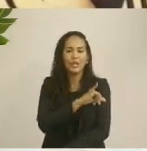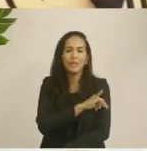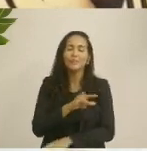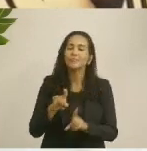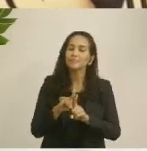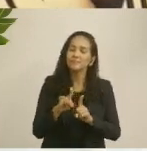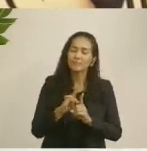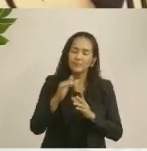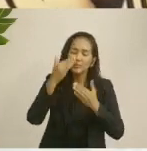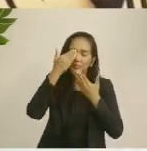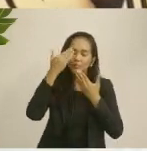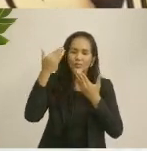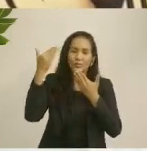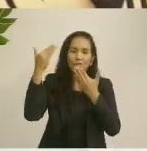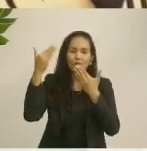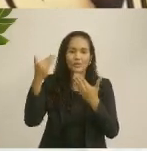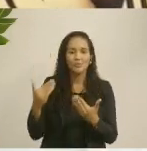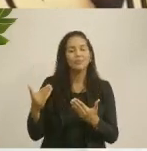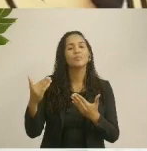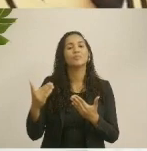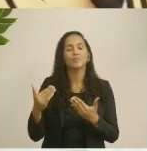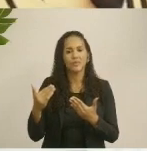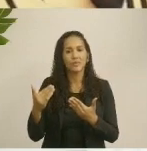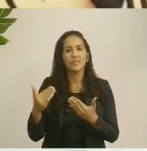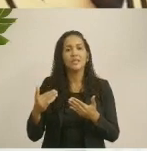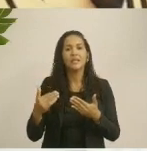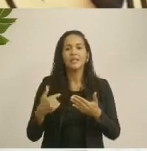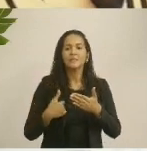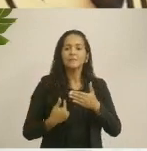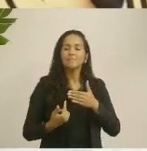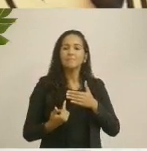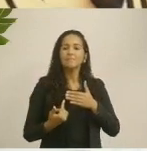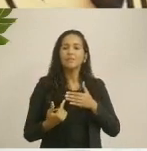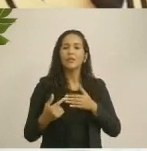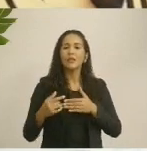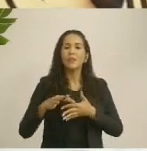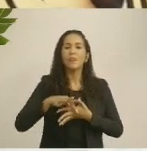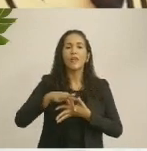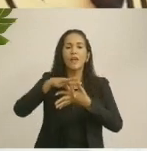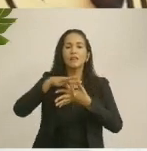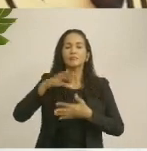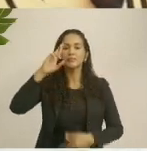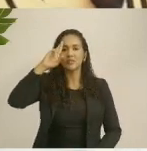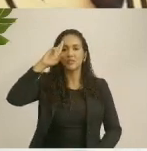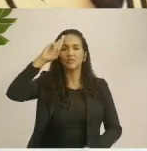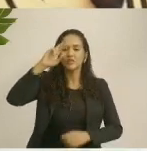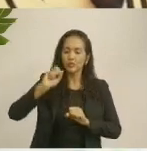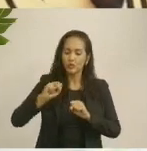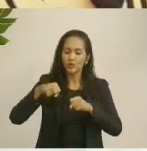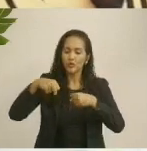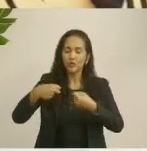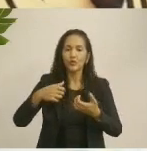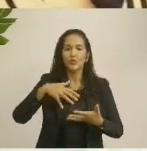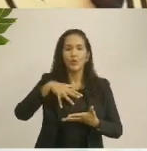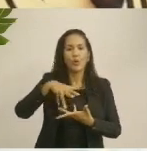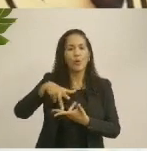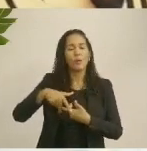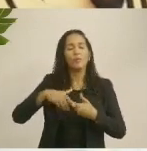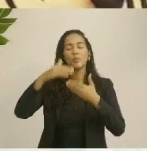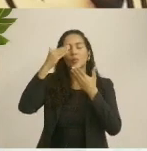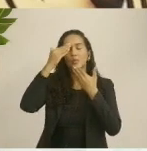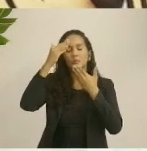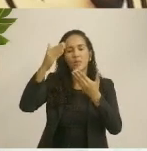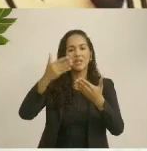this wonderful global effort of health and well-being for all for so